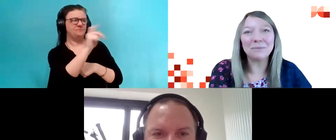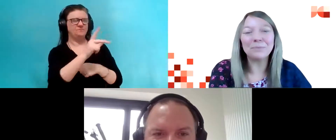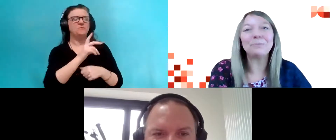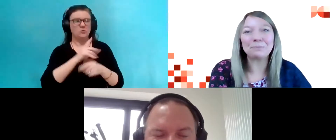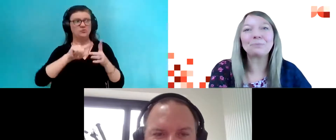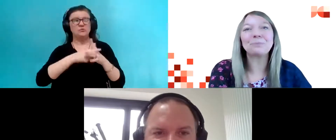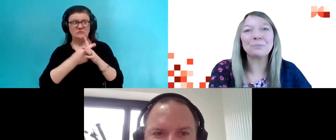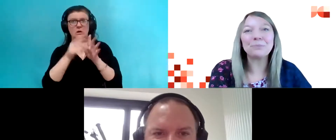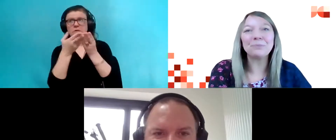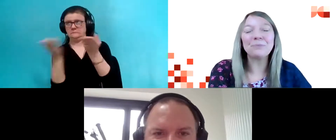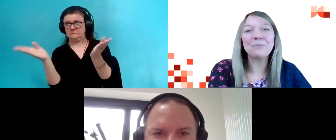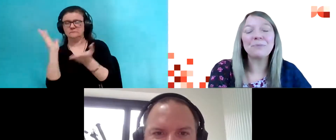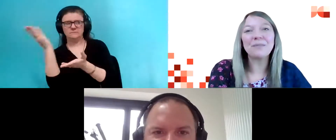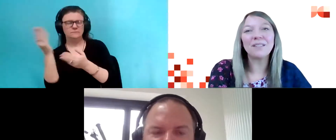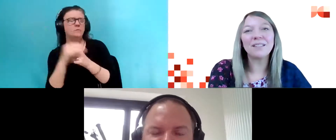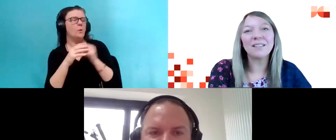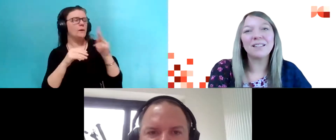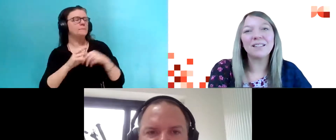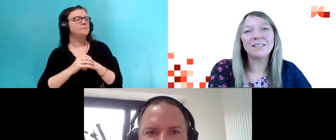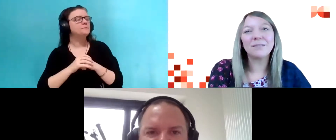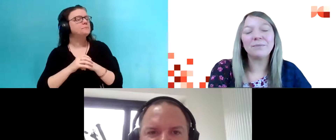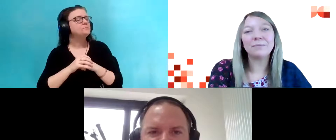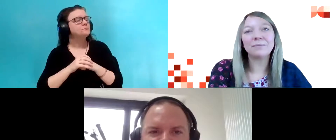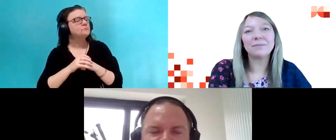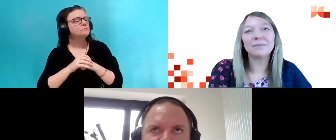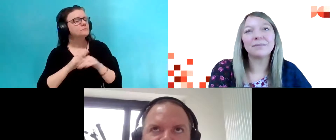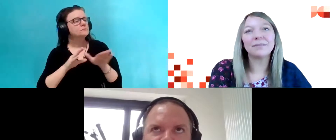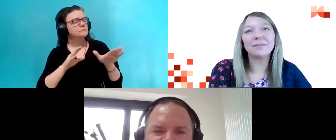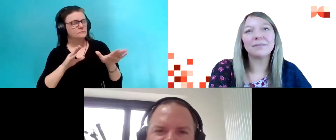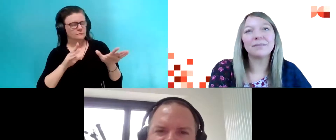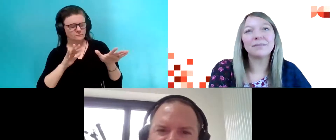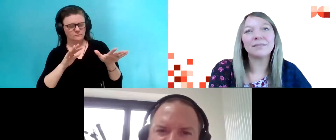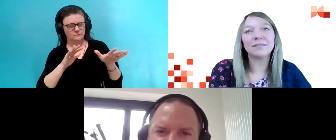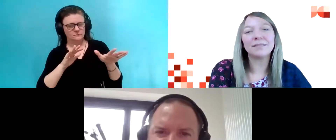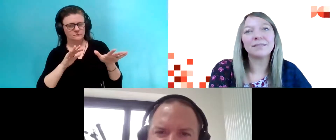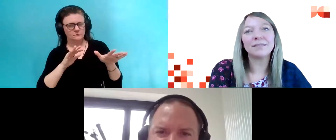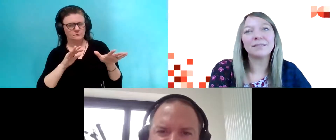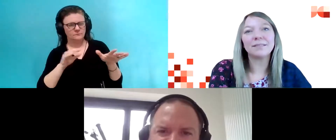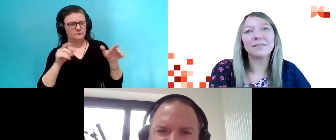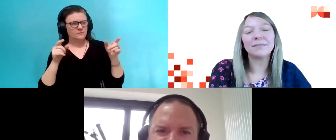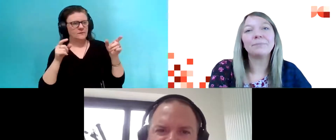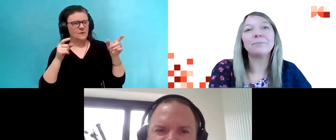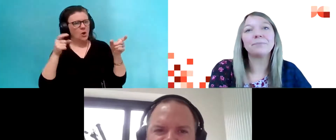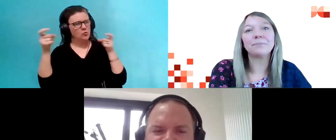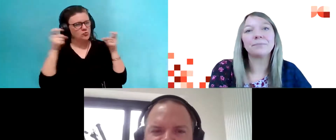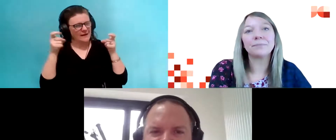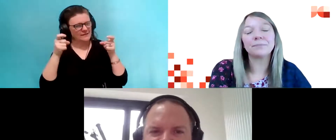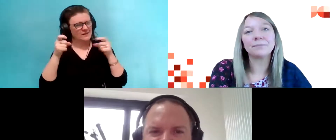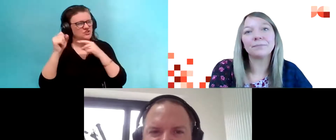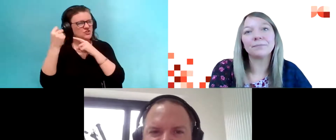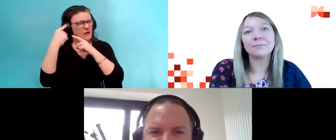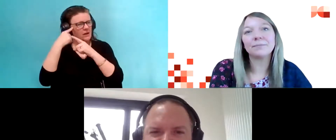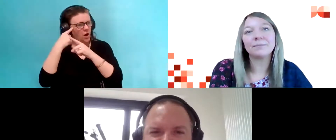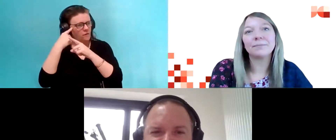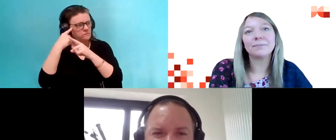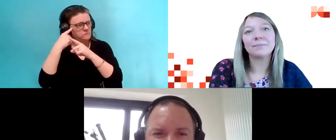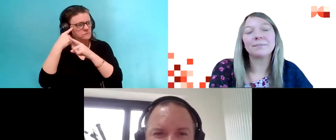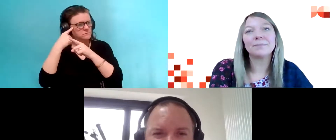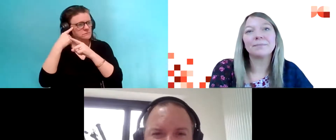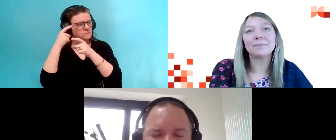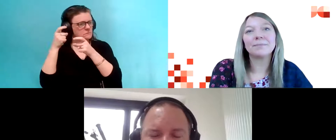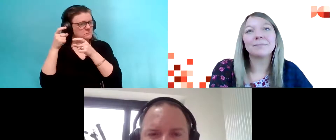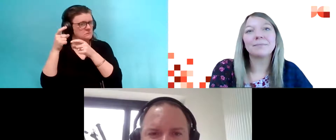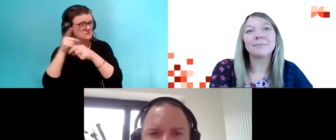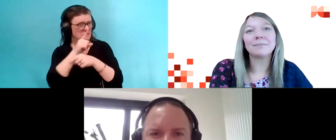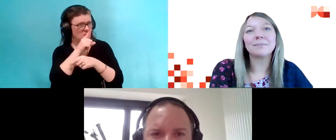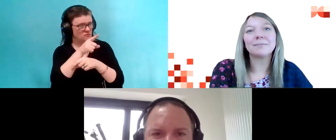is great. You referred to regulation and governance. Have you found challenges in different data